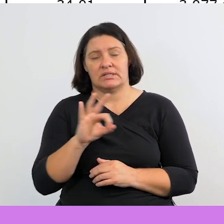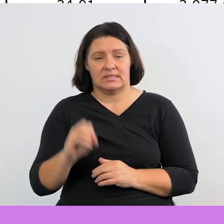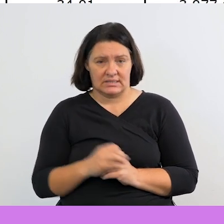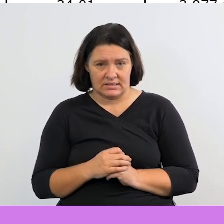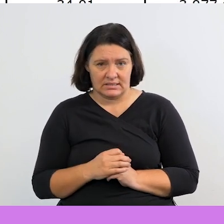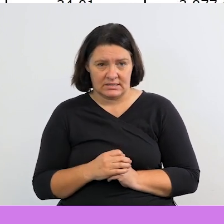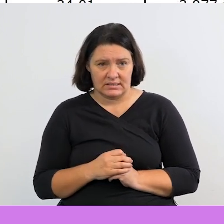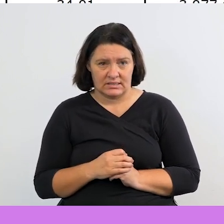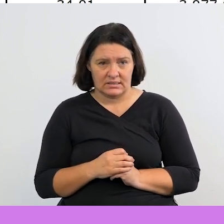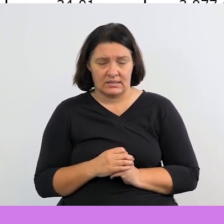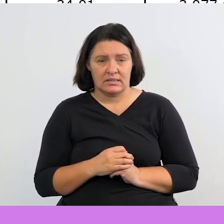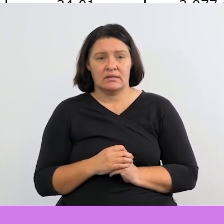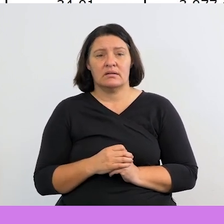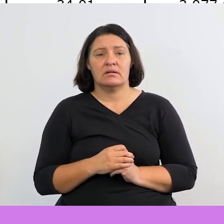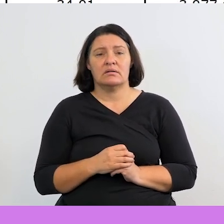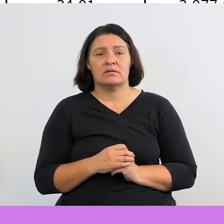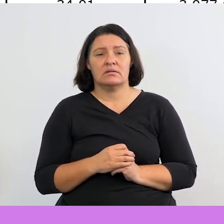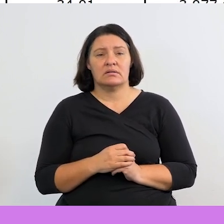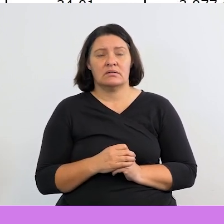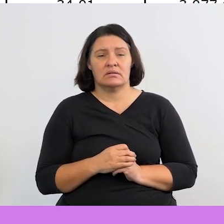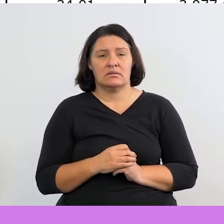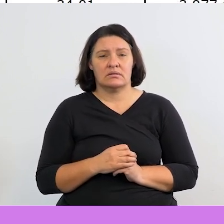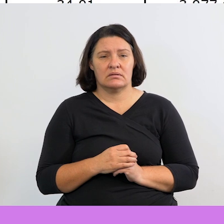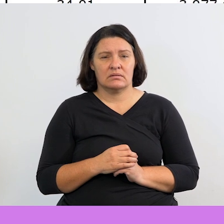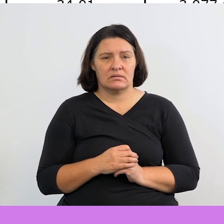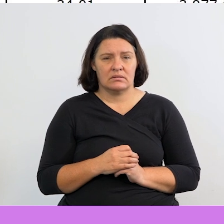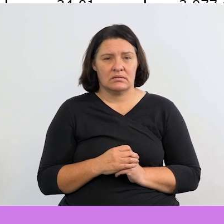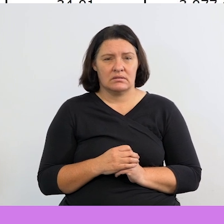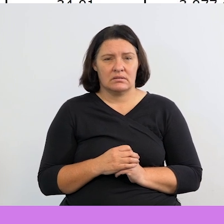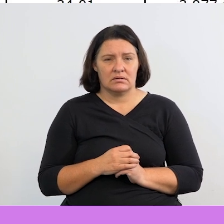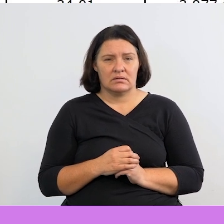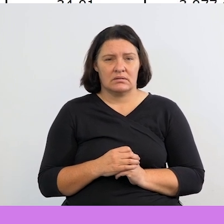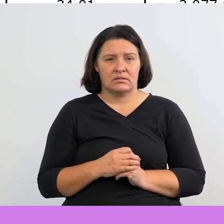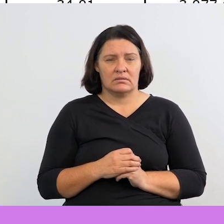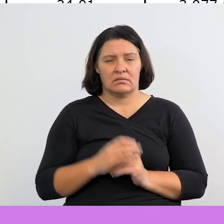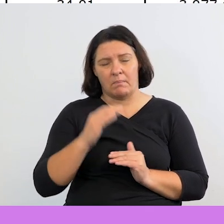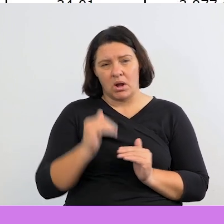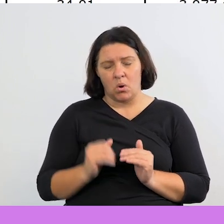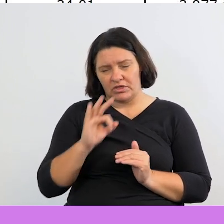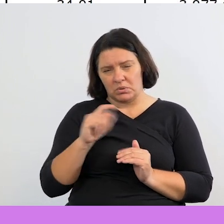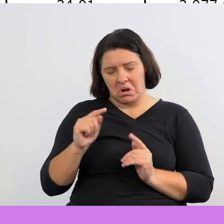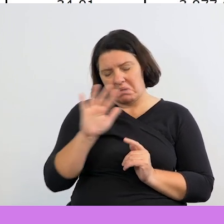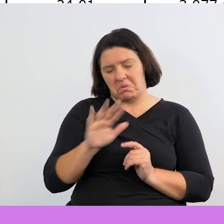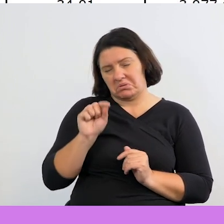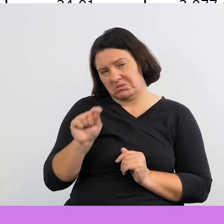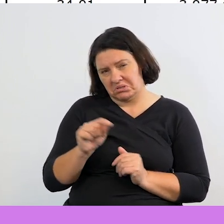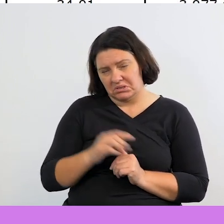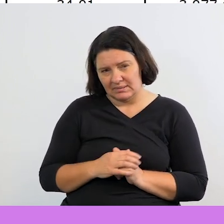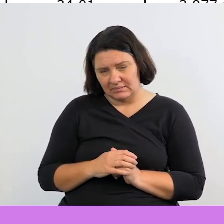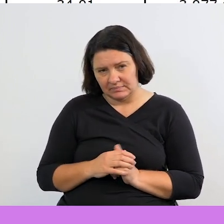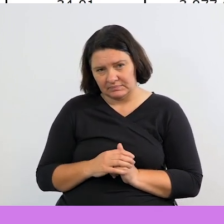30. Here is 13,78, will be below 31. So will we agree it will be more or